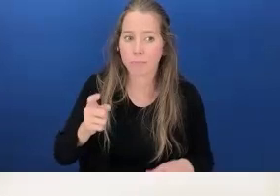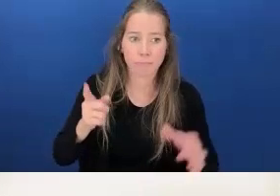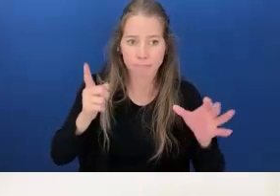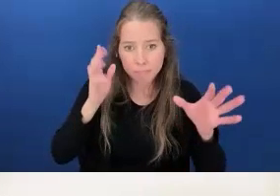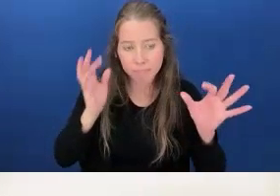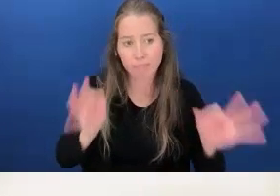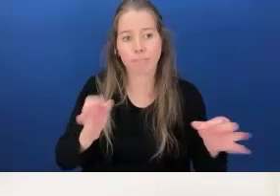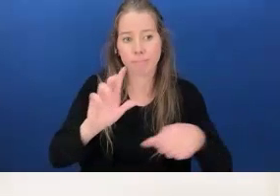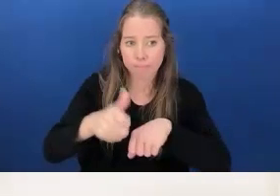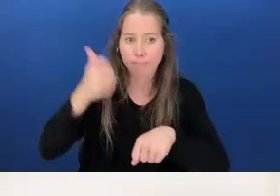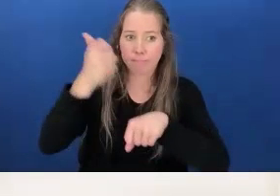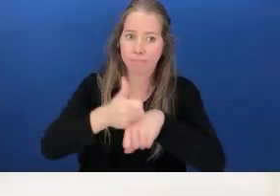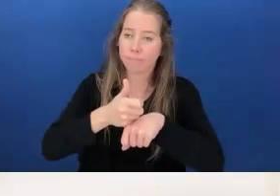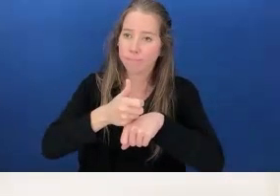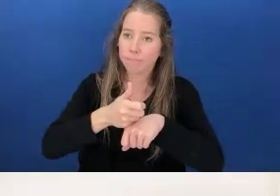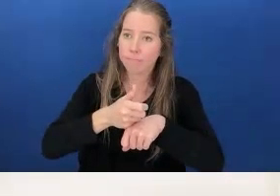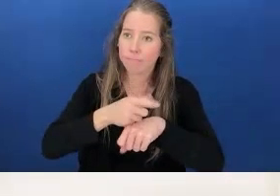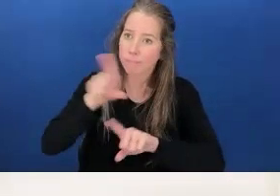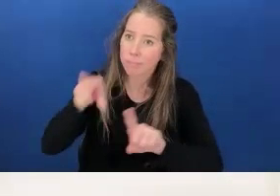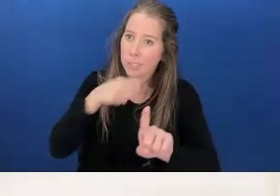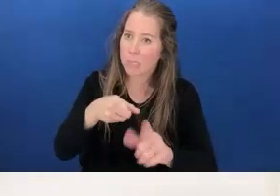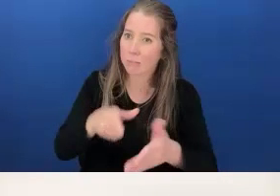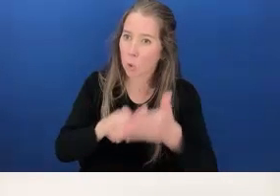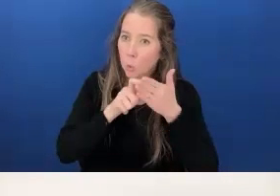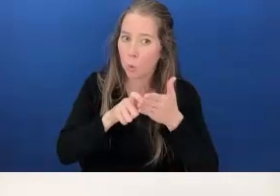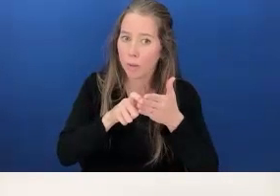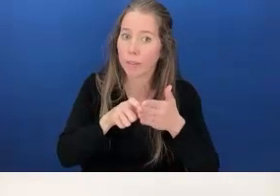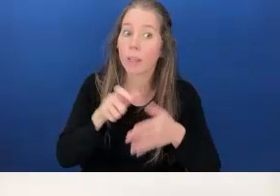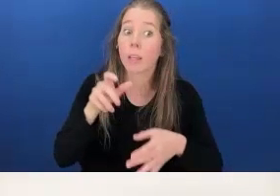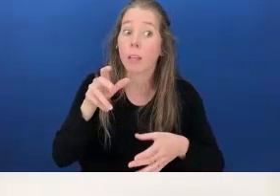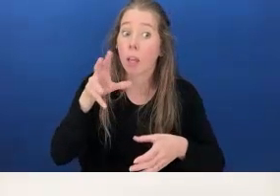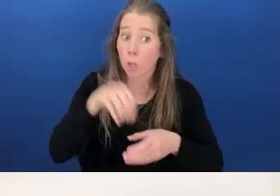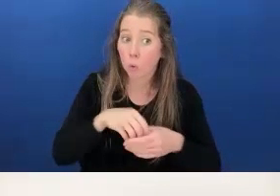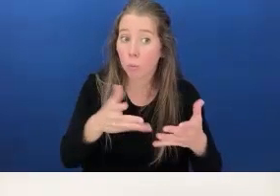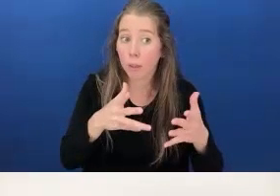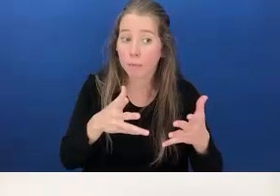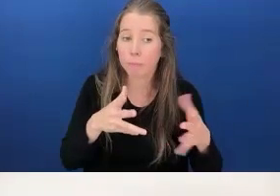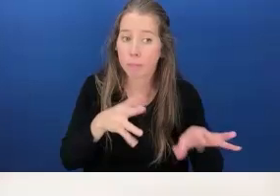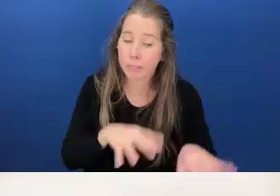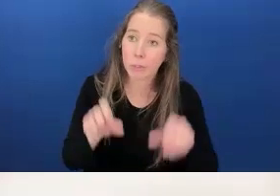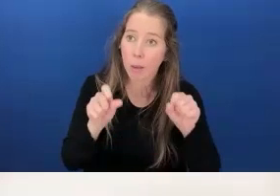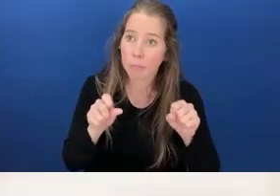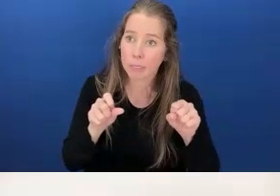established specific requirements, including the adoption of a specific